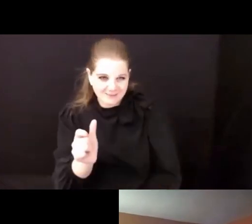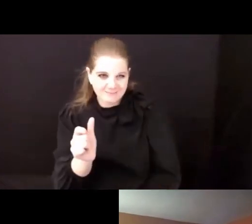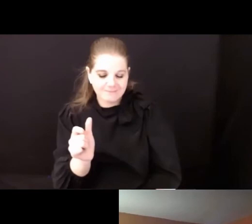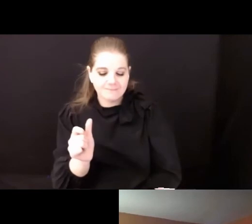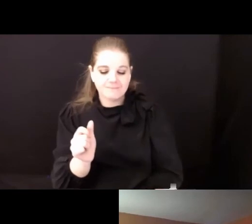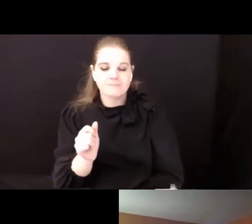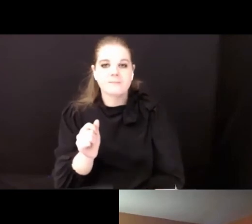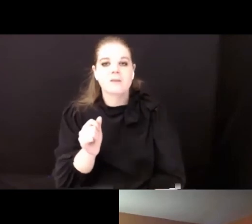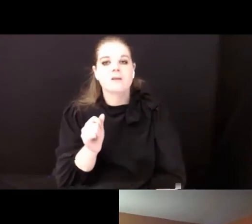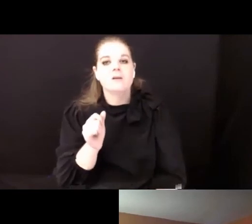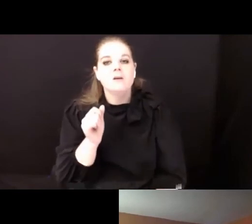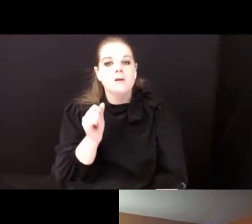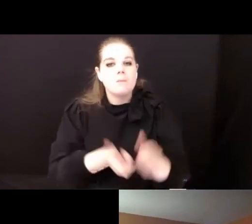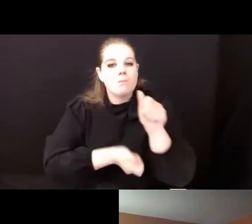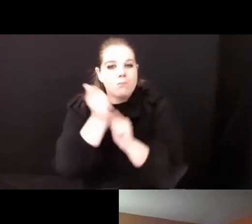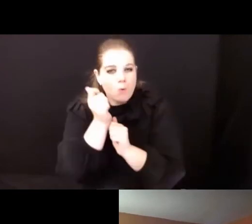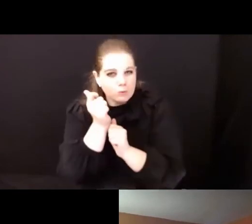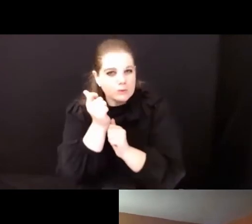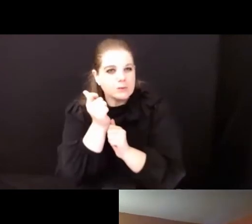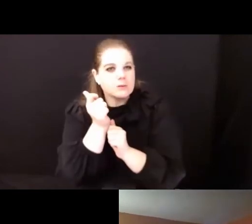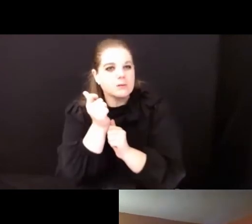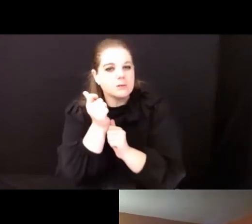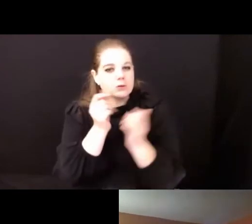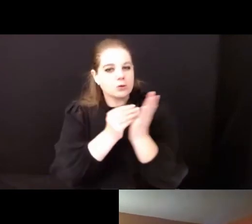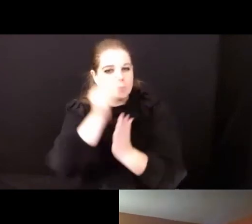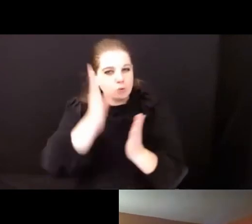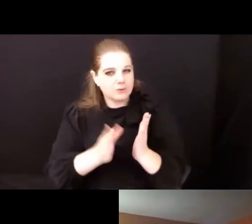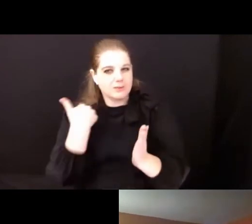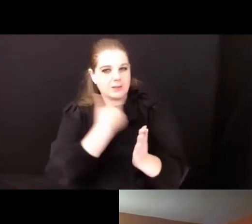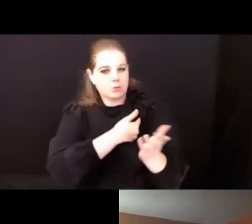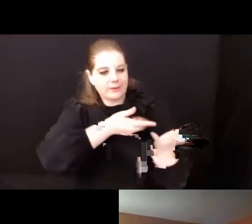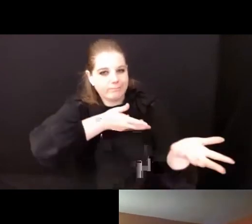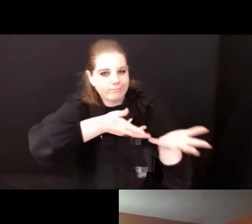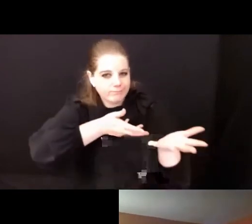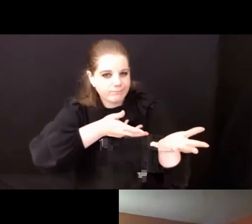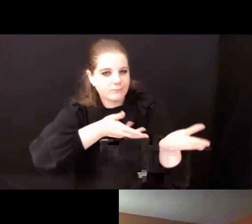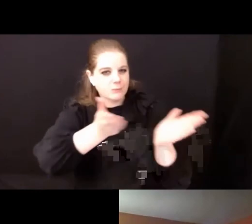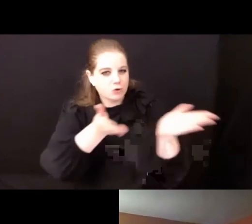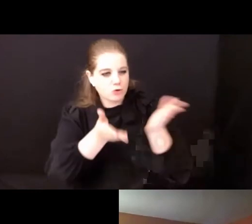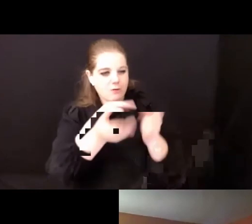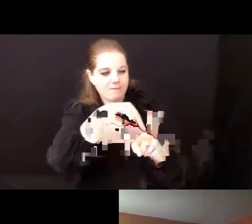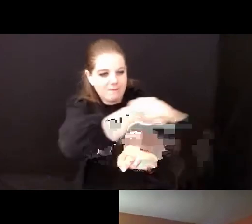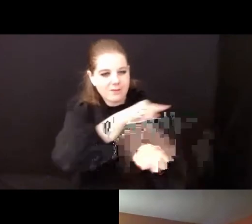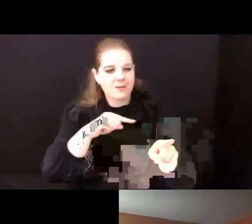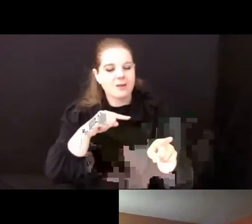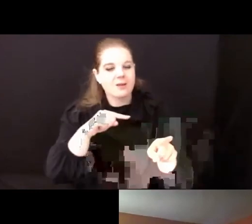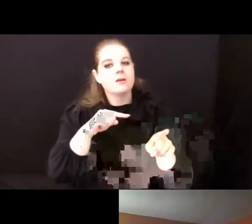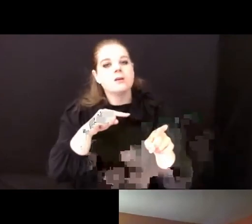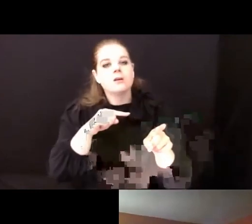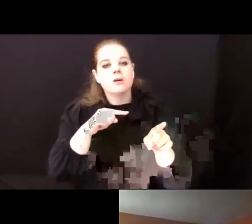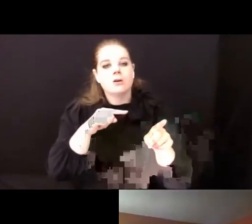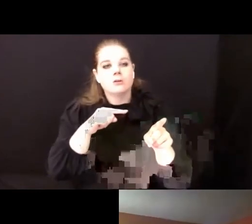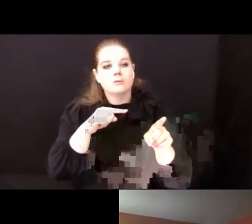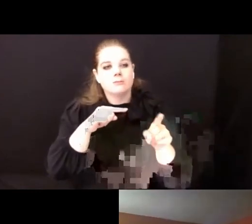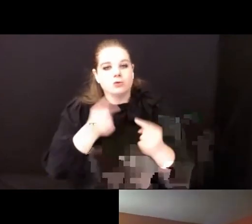the vast majority of students we serve are dealing with mental health